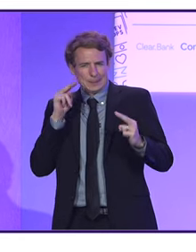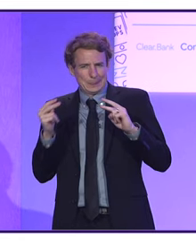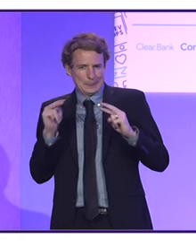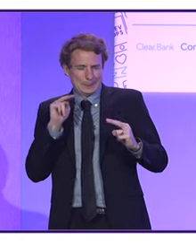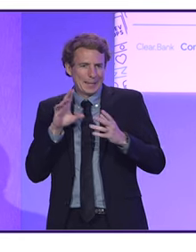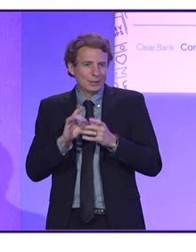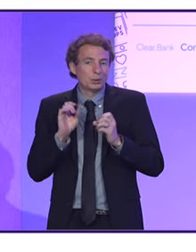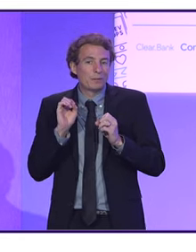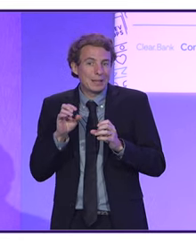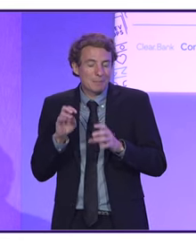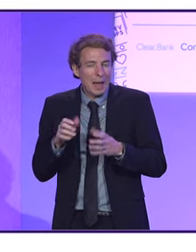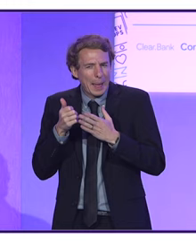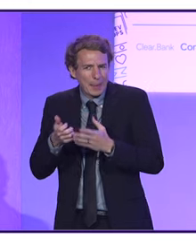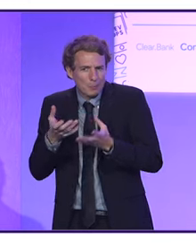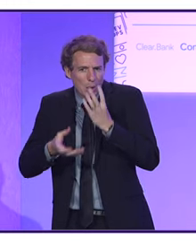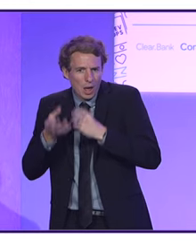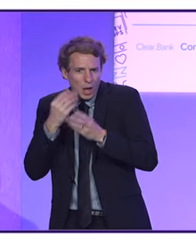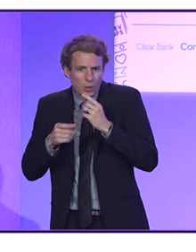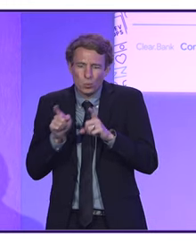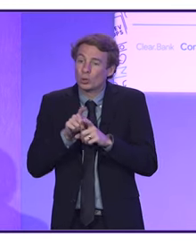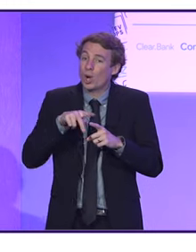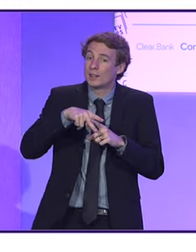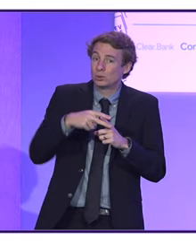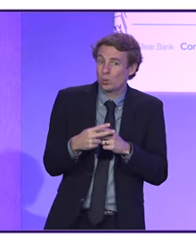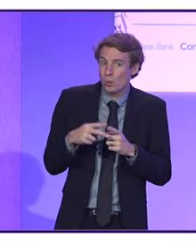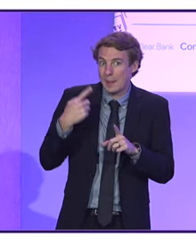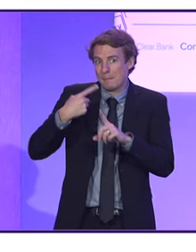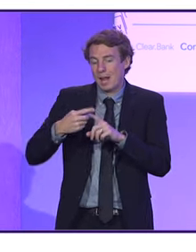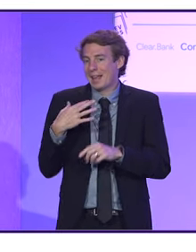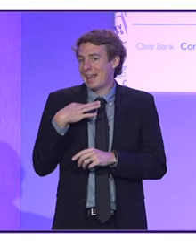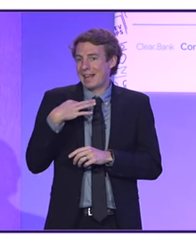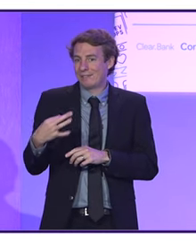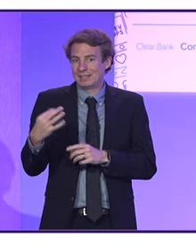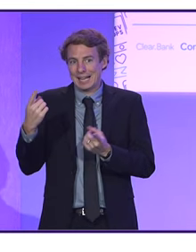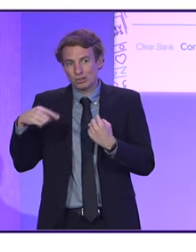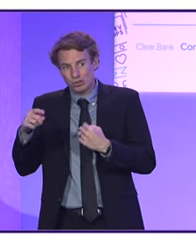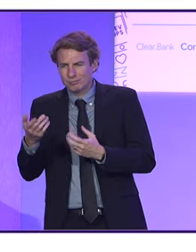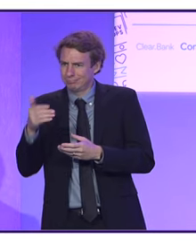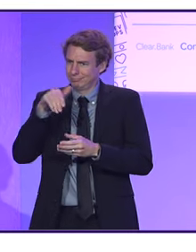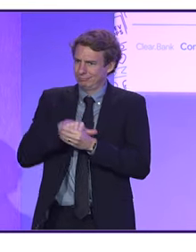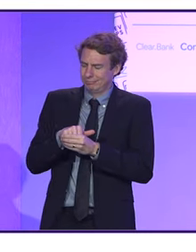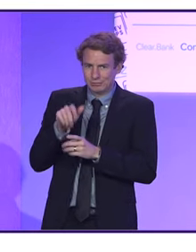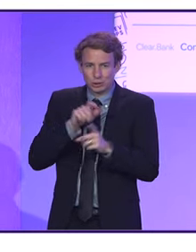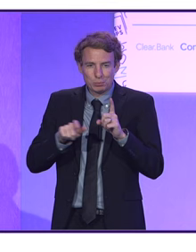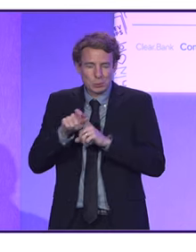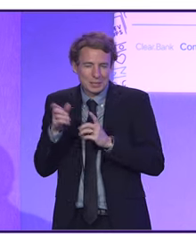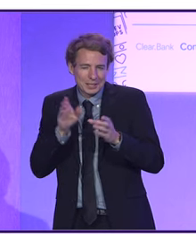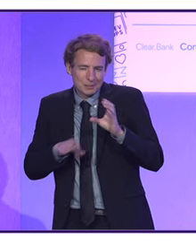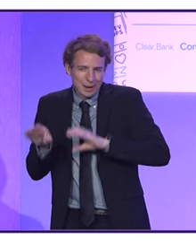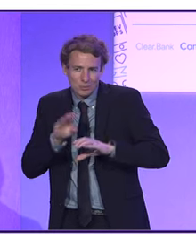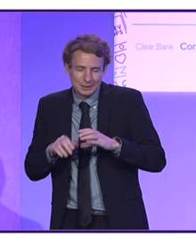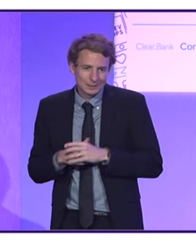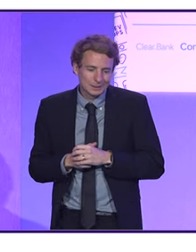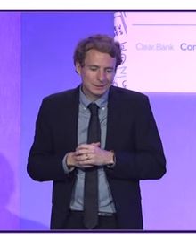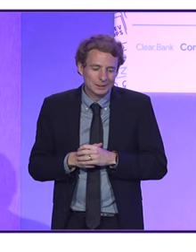learning, a tool I've got to share with you, and an invitation to participate in a community experiment. So starting